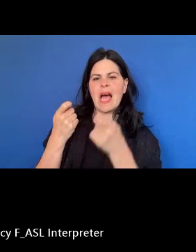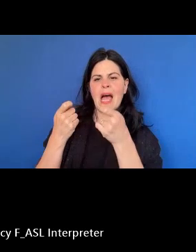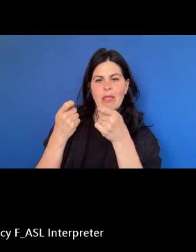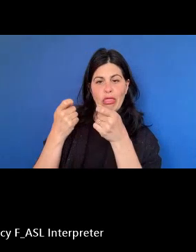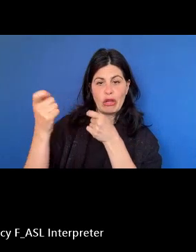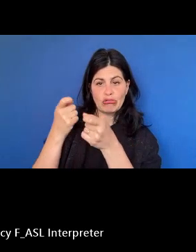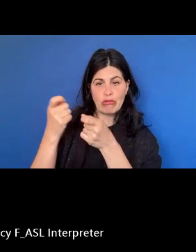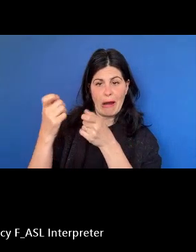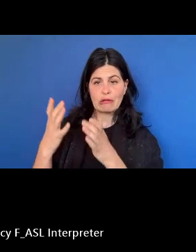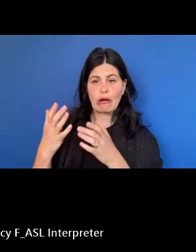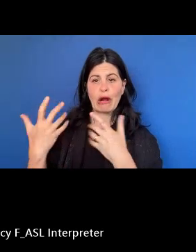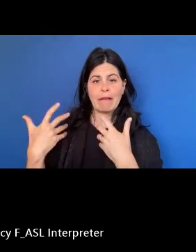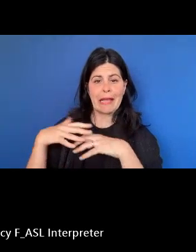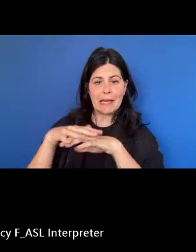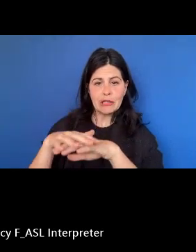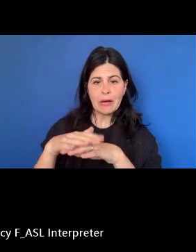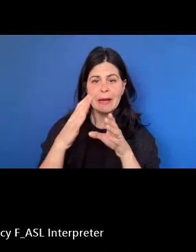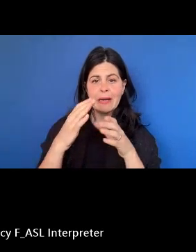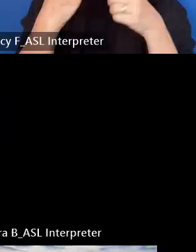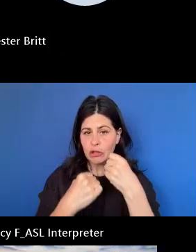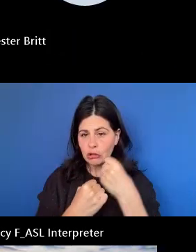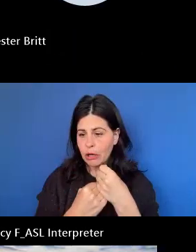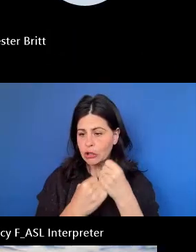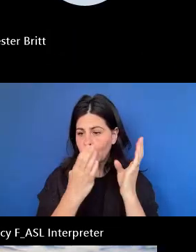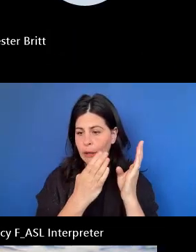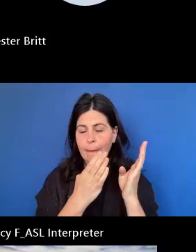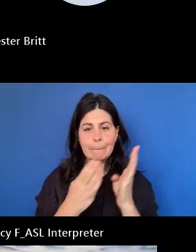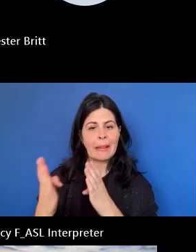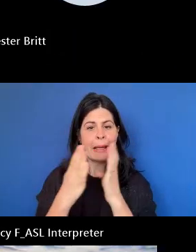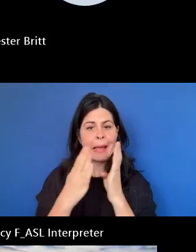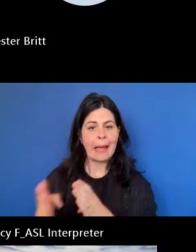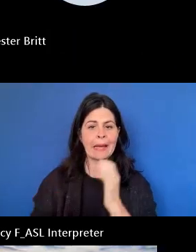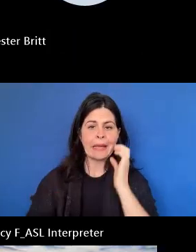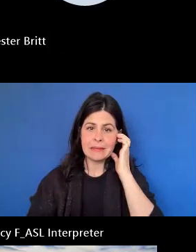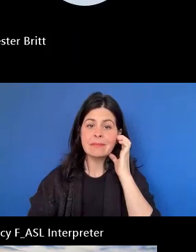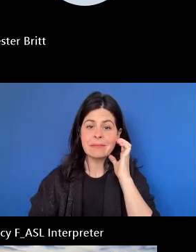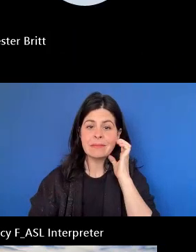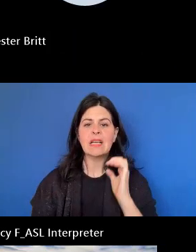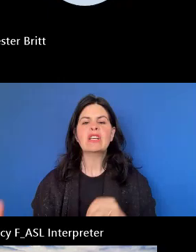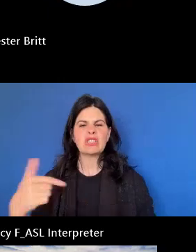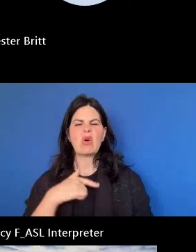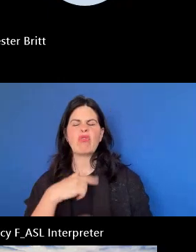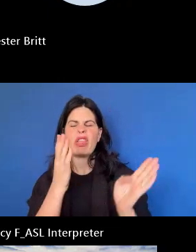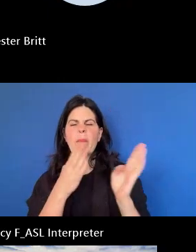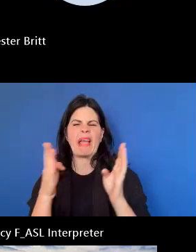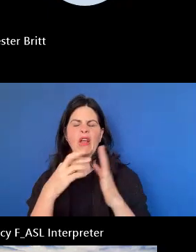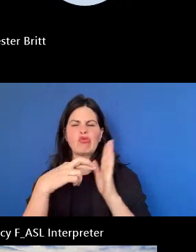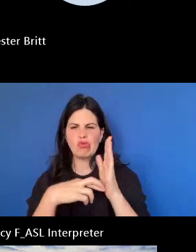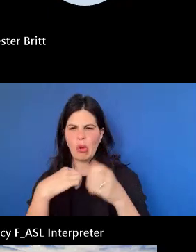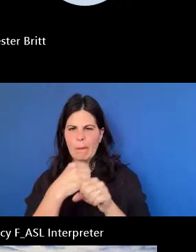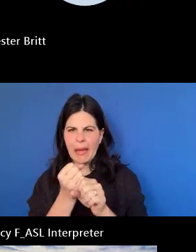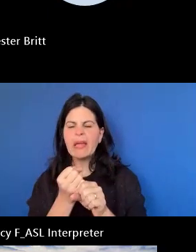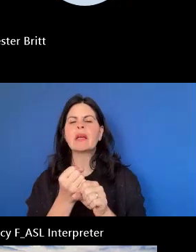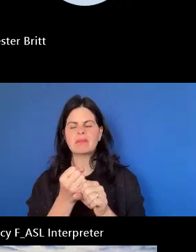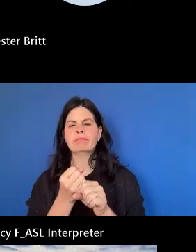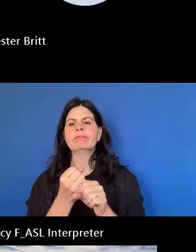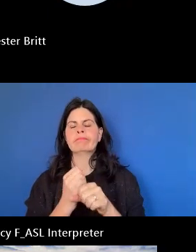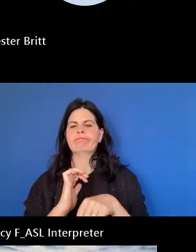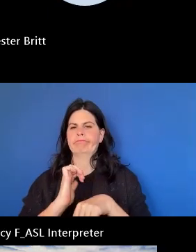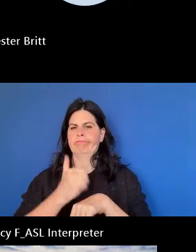SoCalGas. My team and I are responsible for managing the long-term gas planning rulemaking proceeding underway in California,